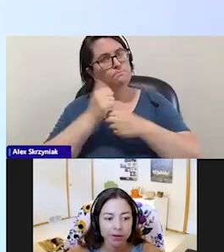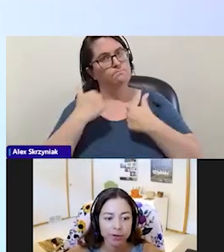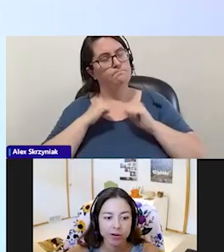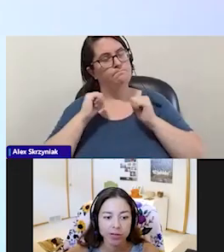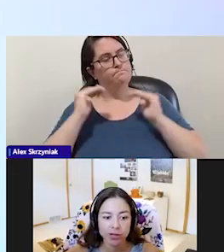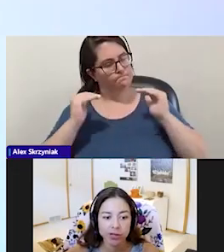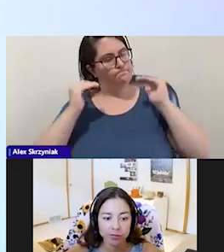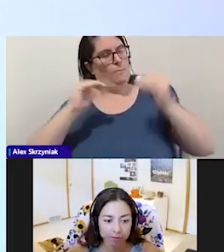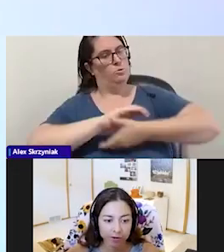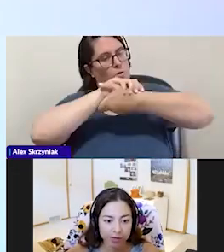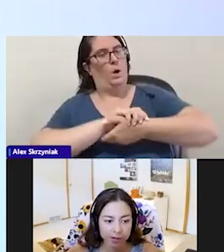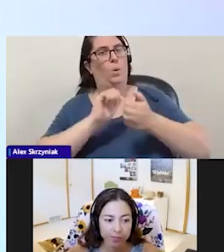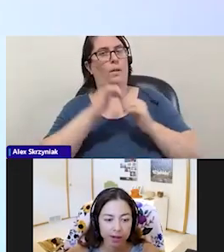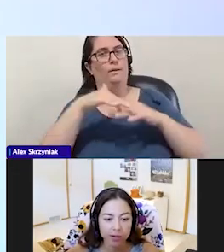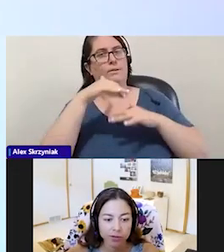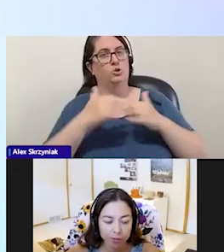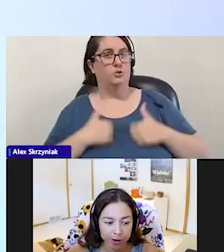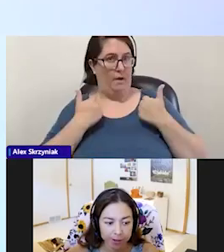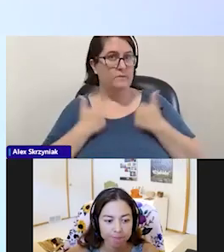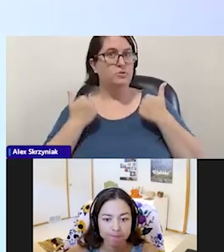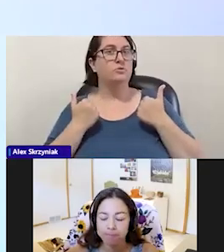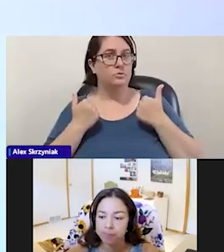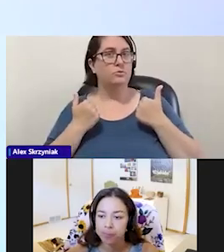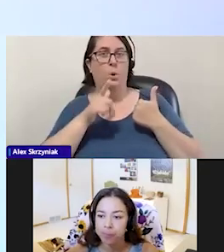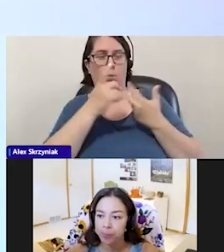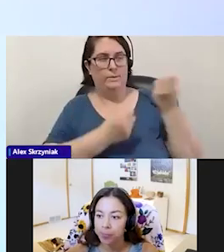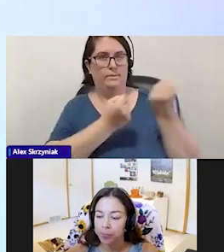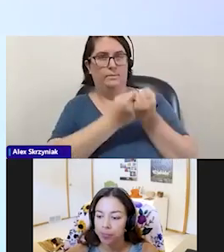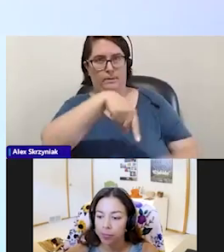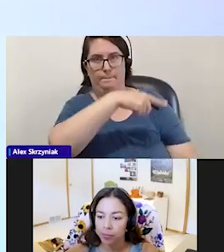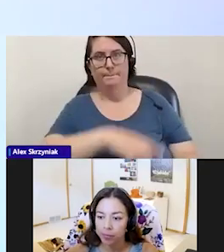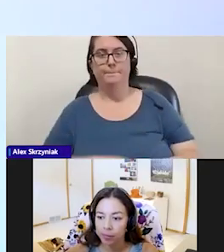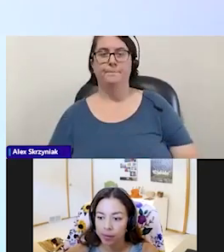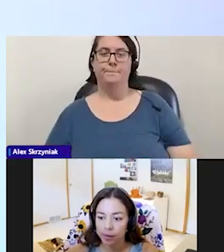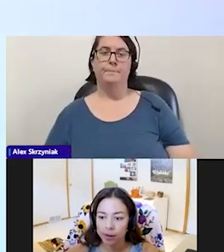solidarity with Indigenous survivors and those supporting them.